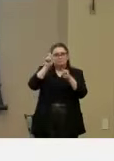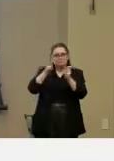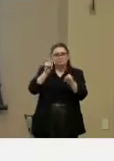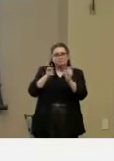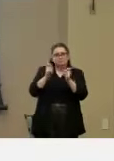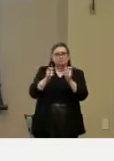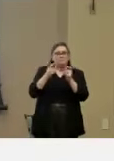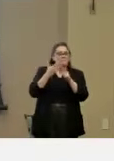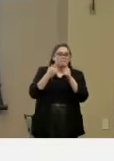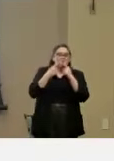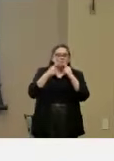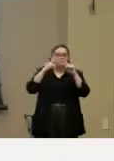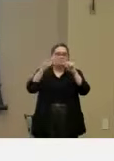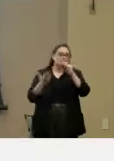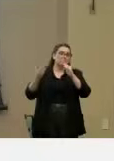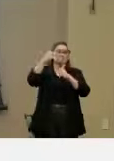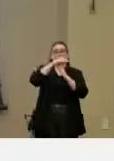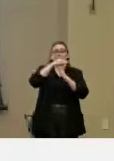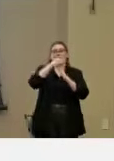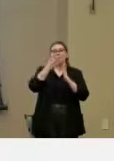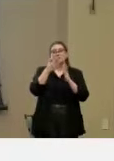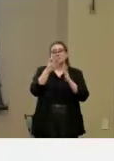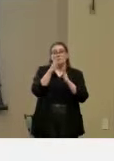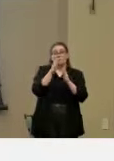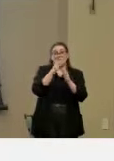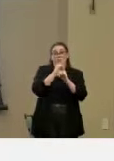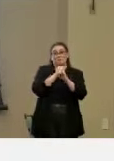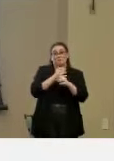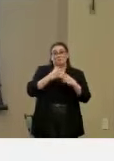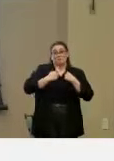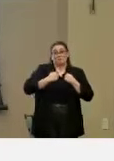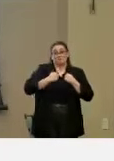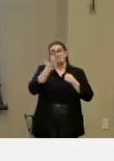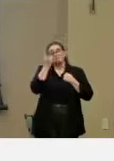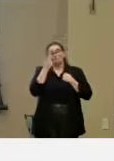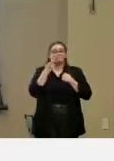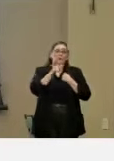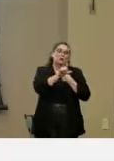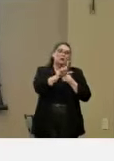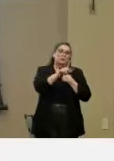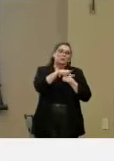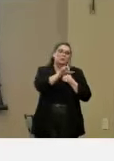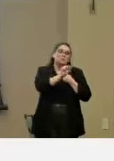and optimize them for the treatment of autoimmune diseases, because obviously lupus is very different than cancer.